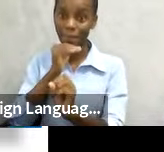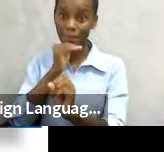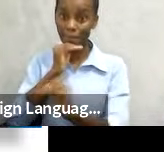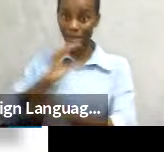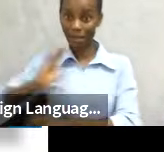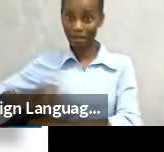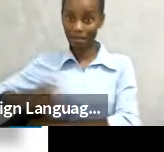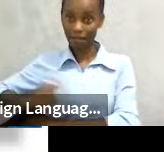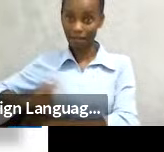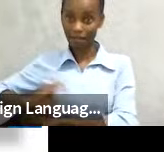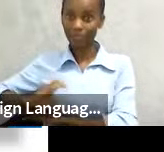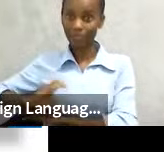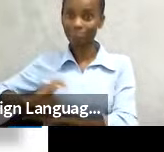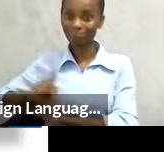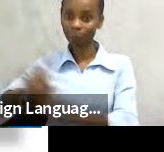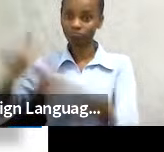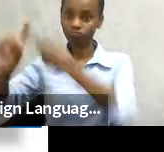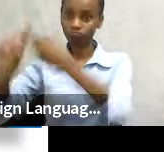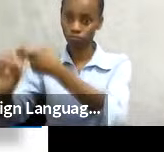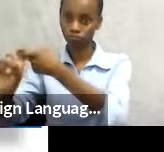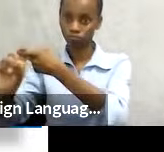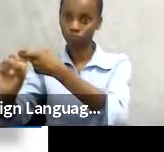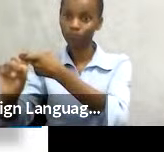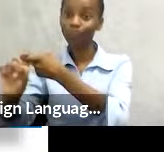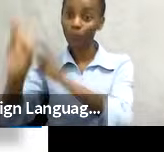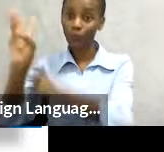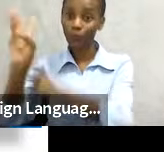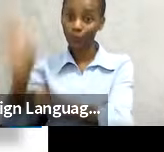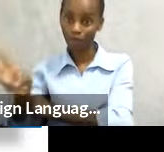want you to be fully compliant, and then we will duly pay over